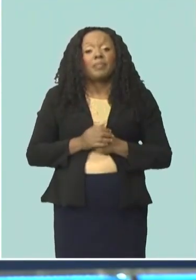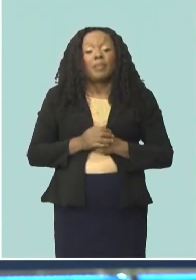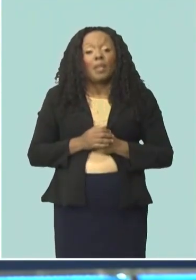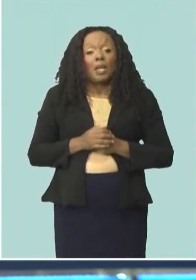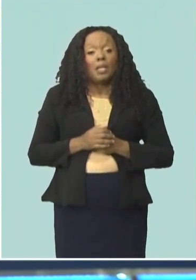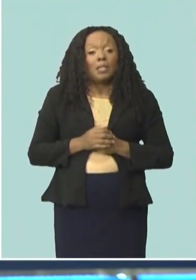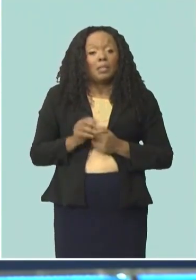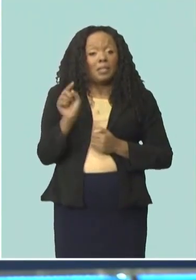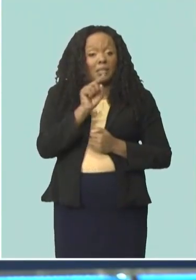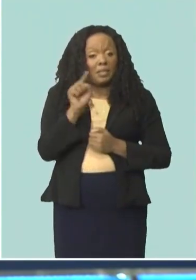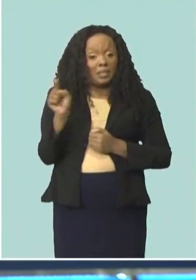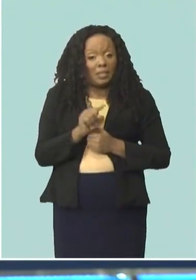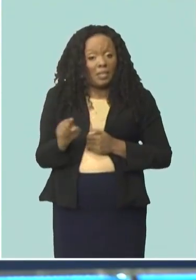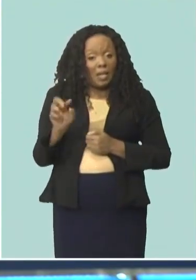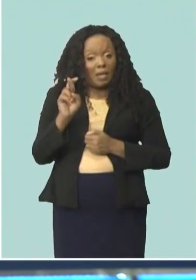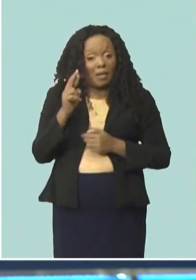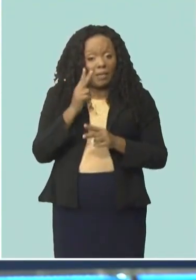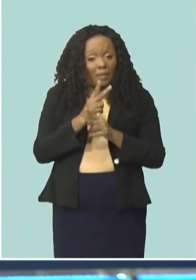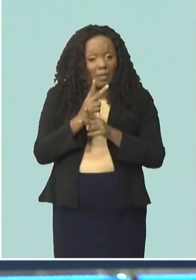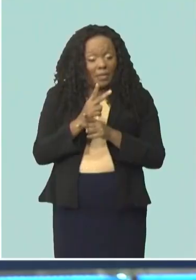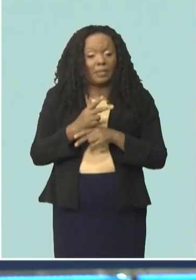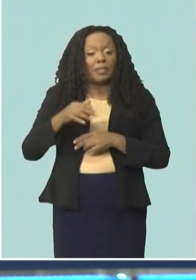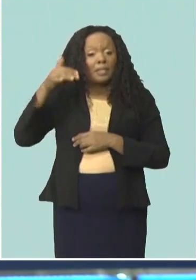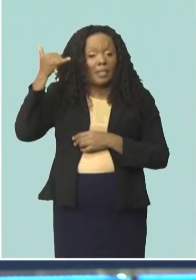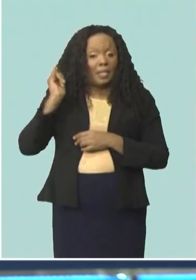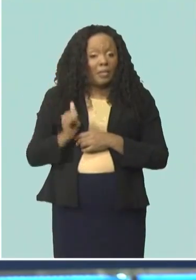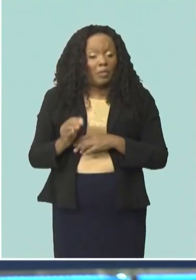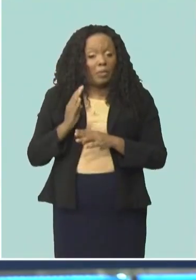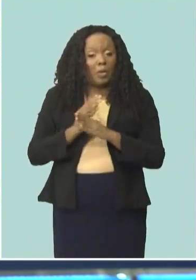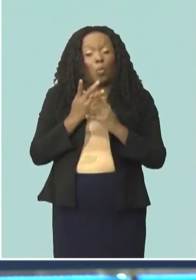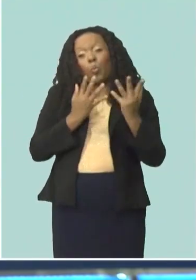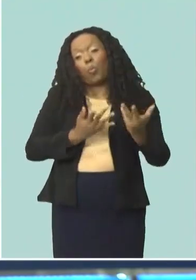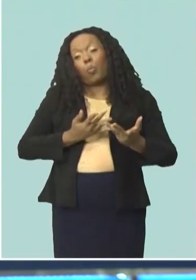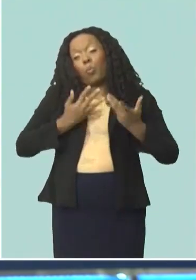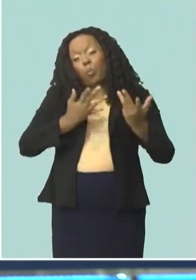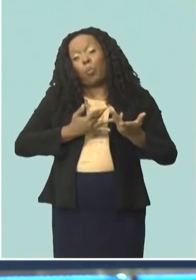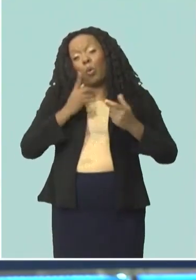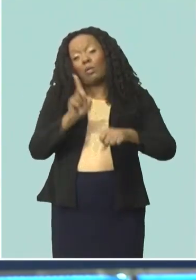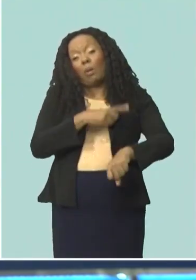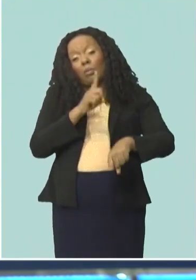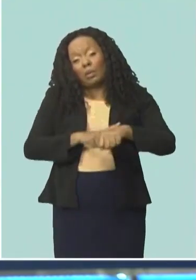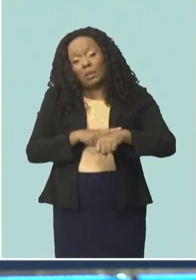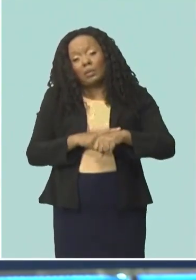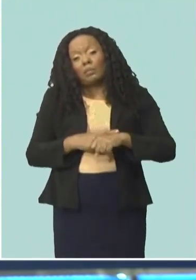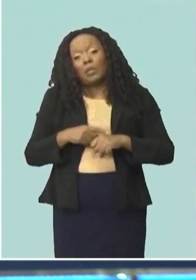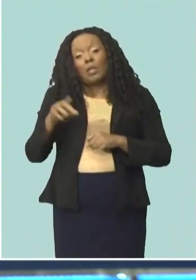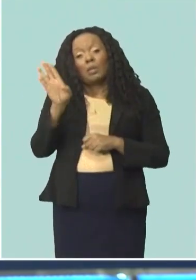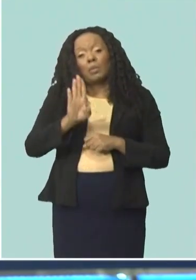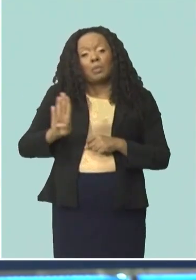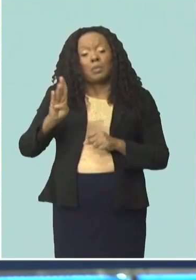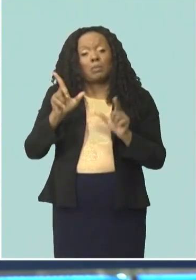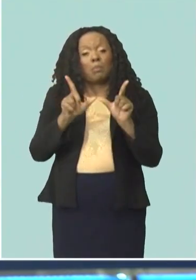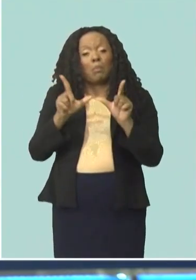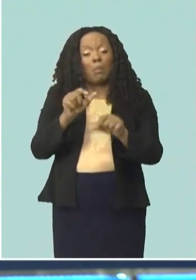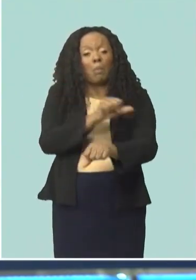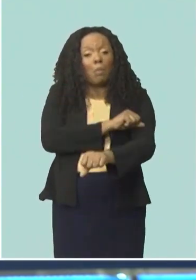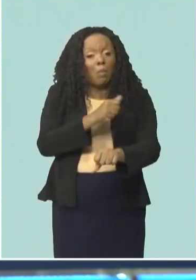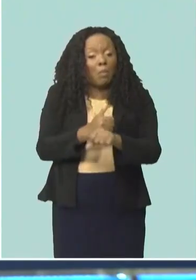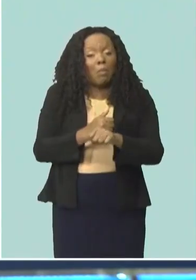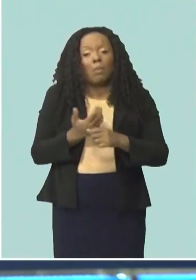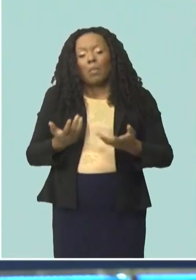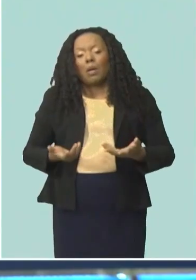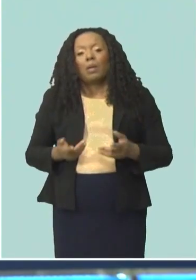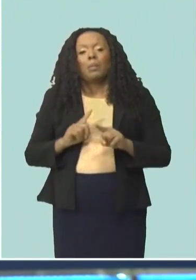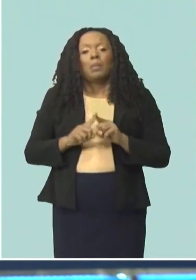operators who've been waiting long periods to get inspection results from the Barbados Licensing Authority. Chief Licensing Officer